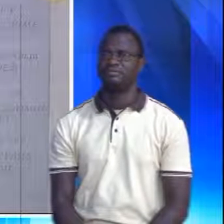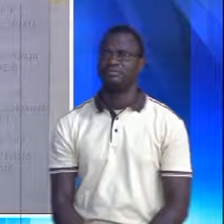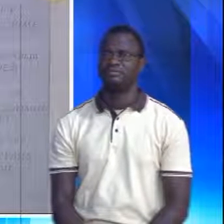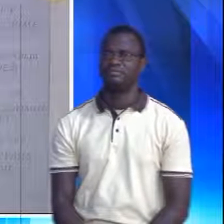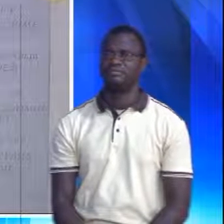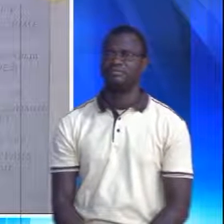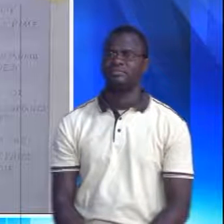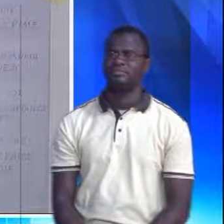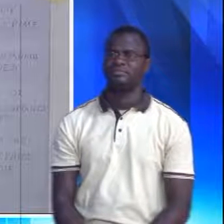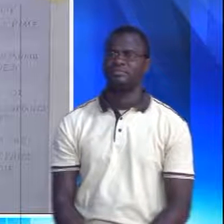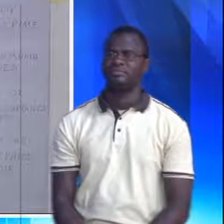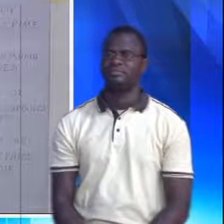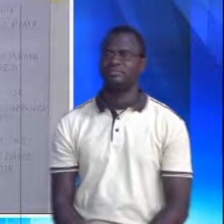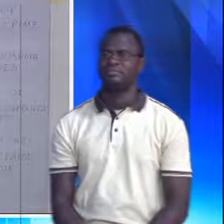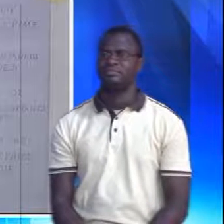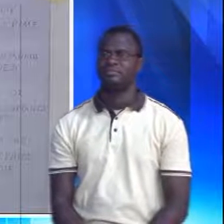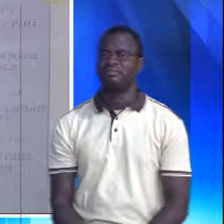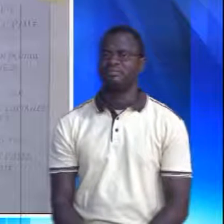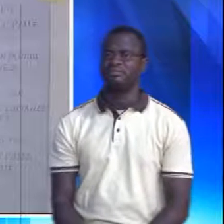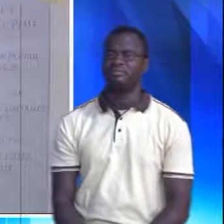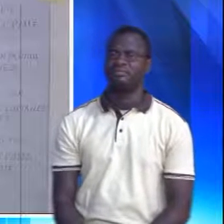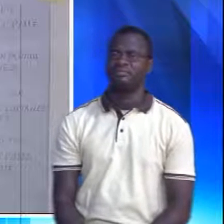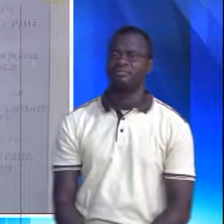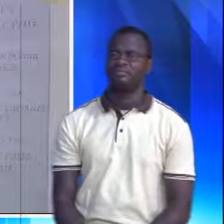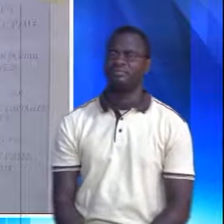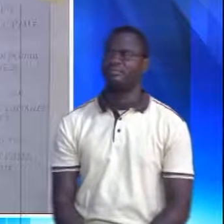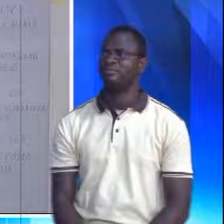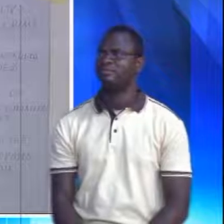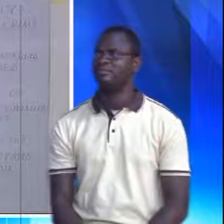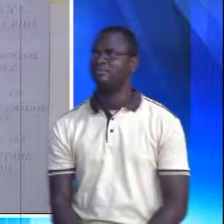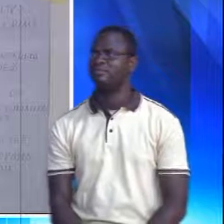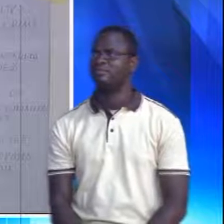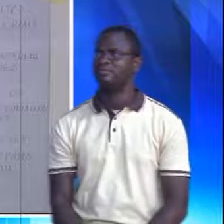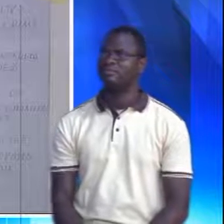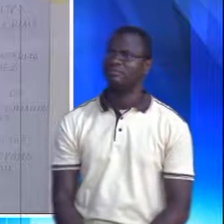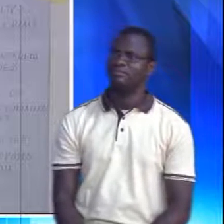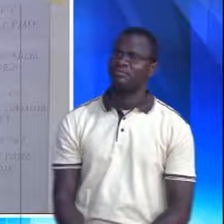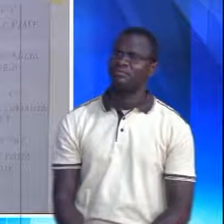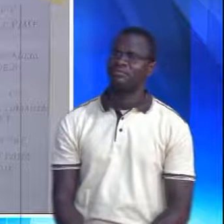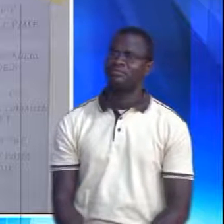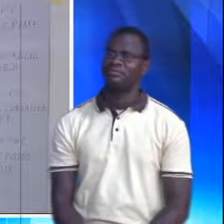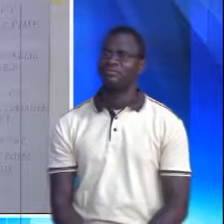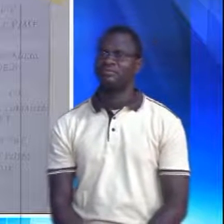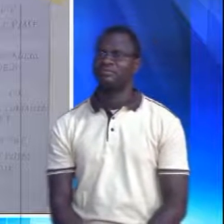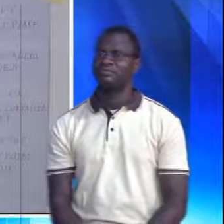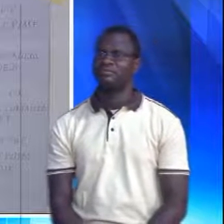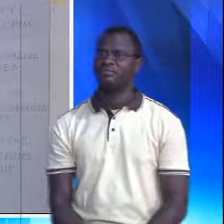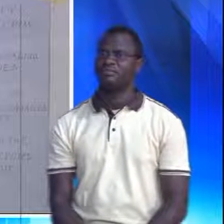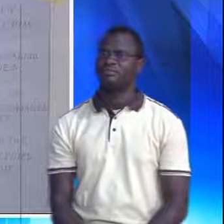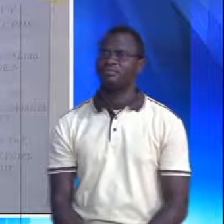quarantined. They will be confined to a particular place so that the disease will not spread to